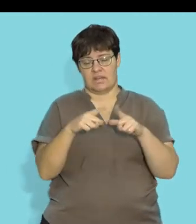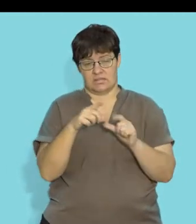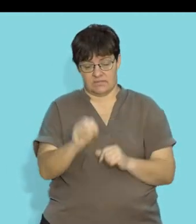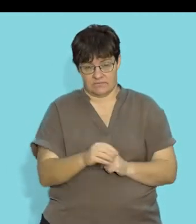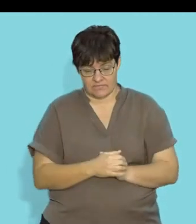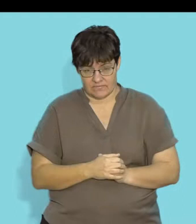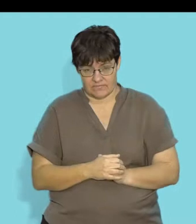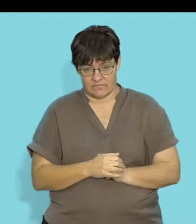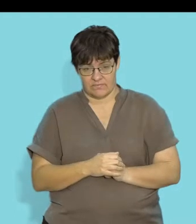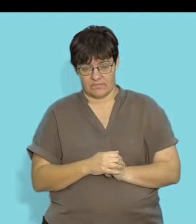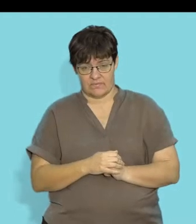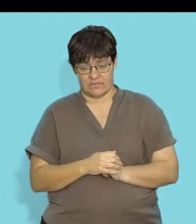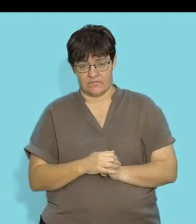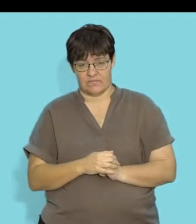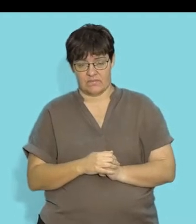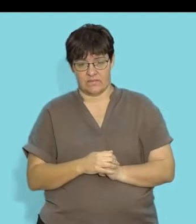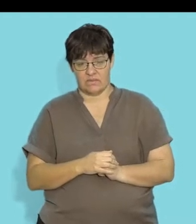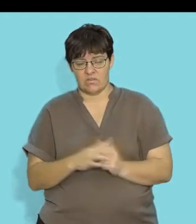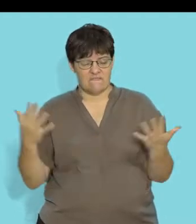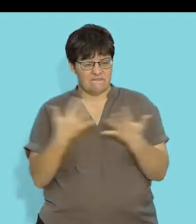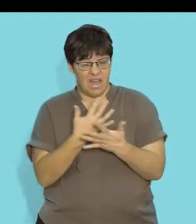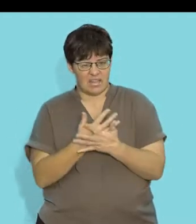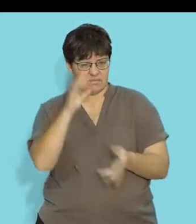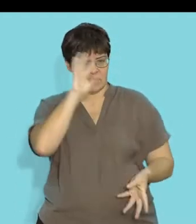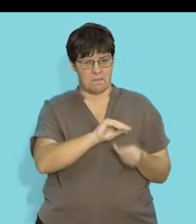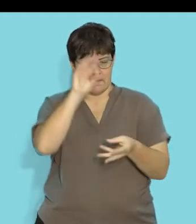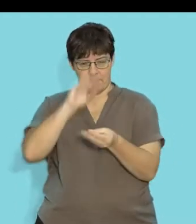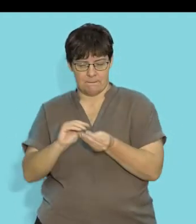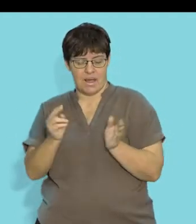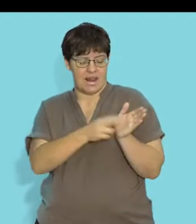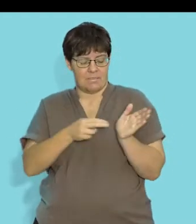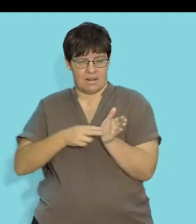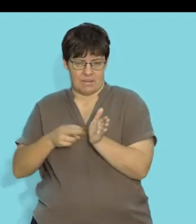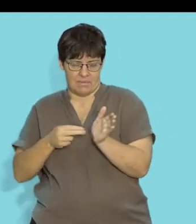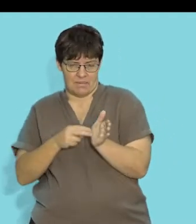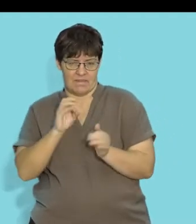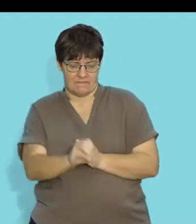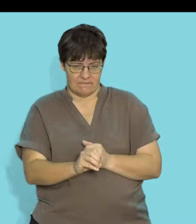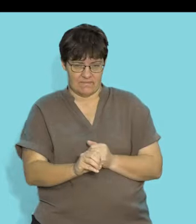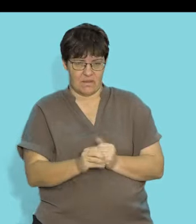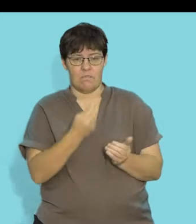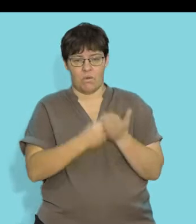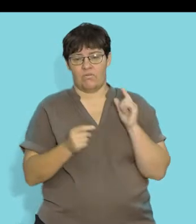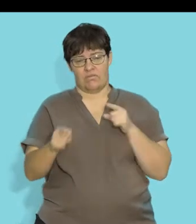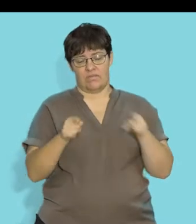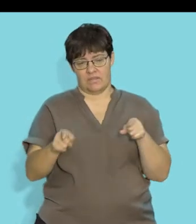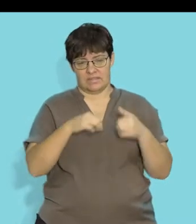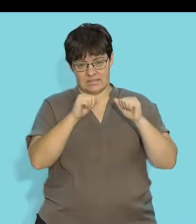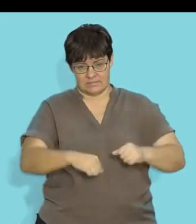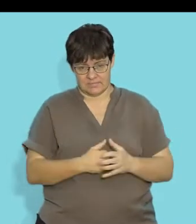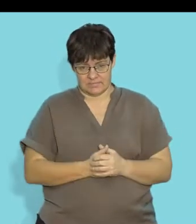that's a very quick summary of being able to label the parts in the male and female reproductive